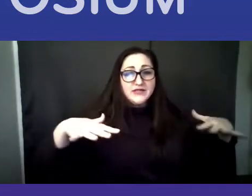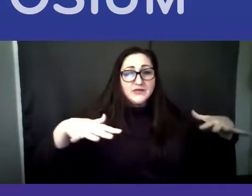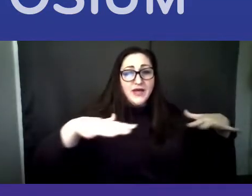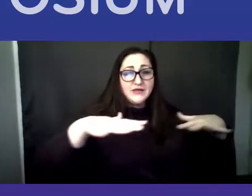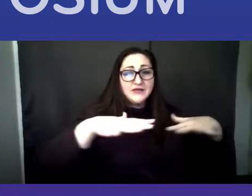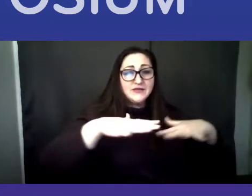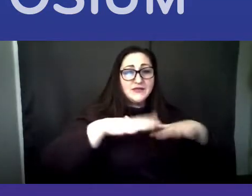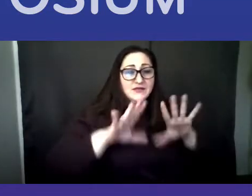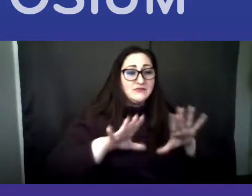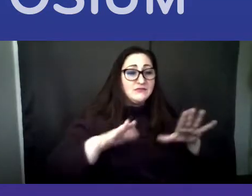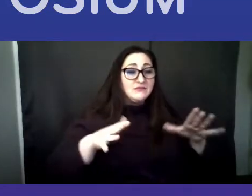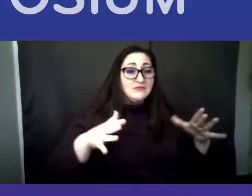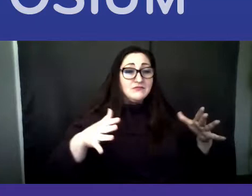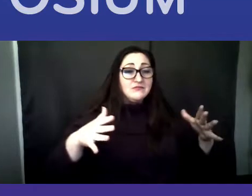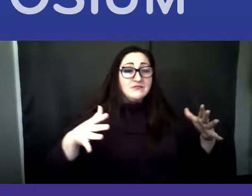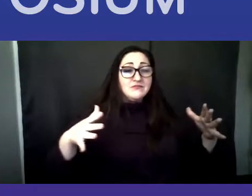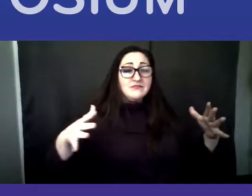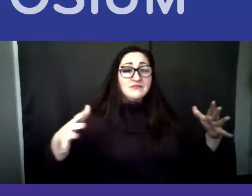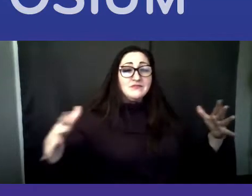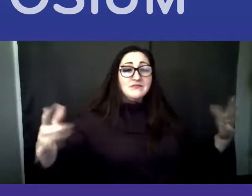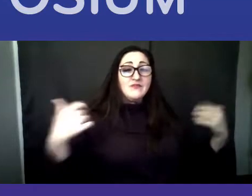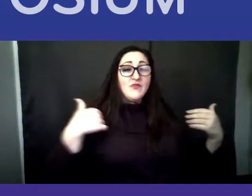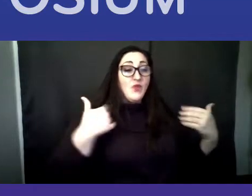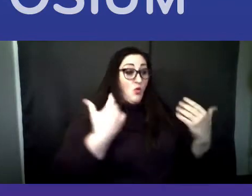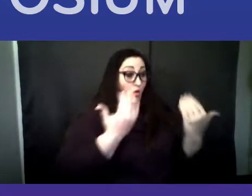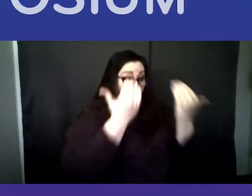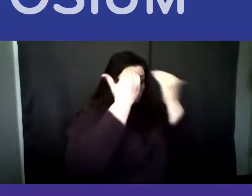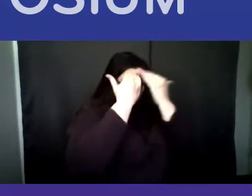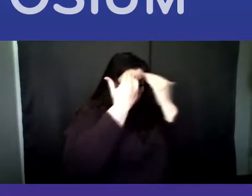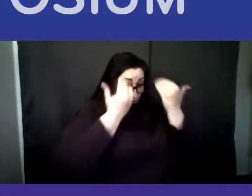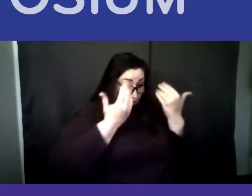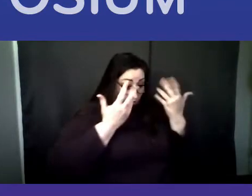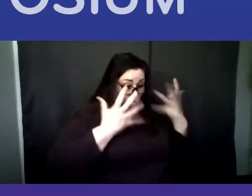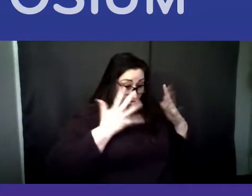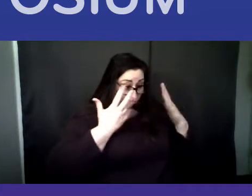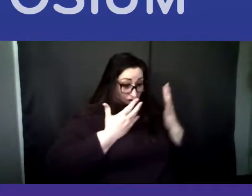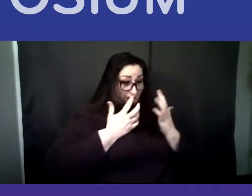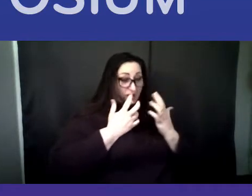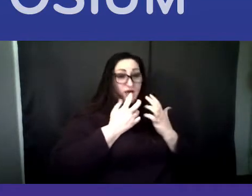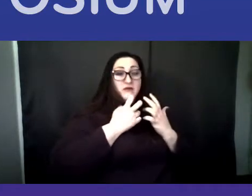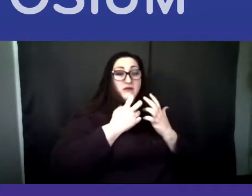traveling ourselves past what we know into what we are becoming.